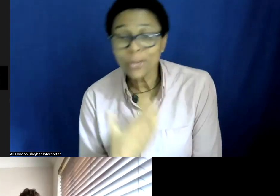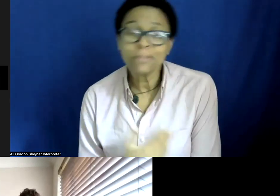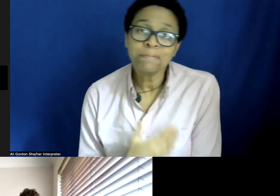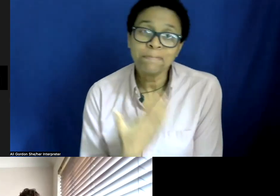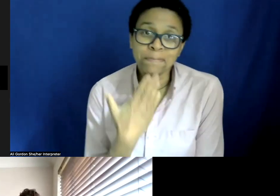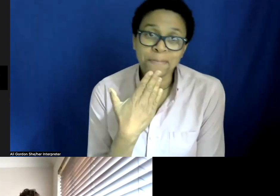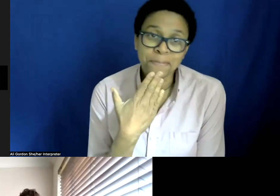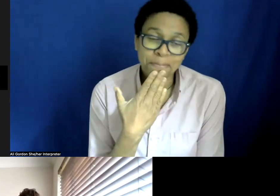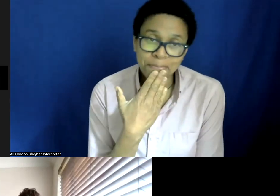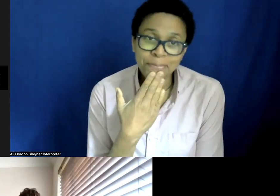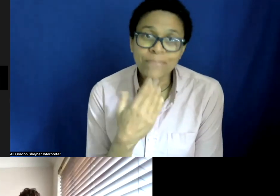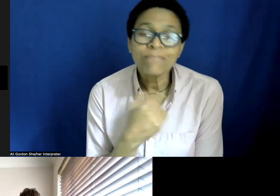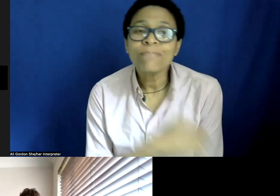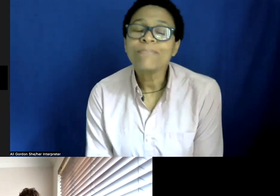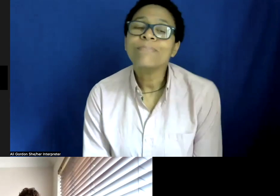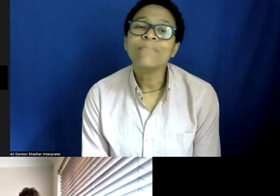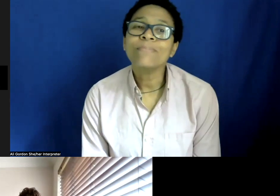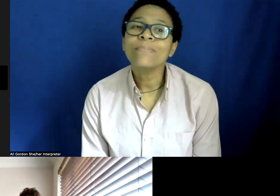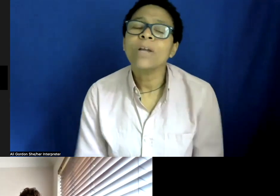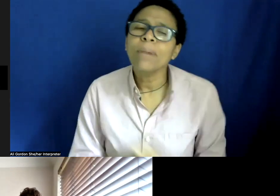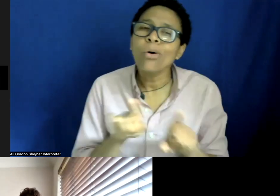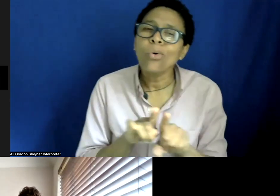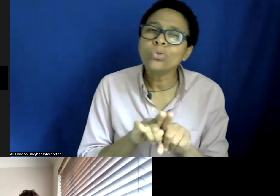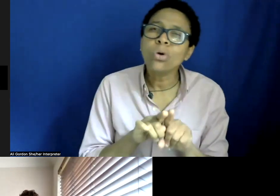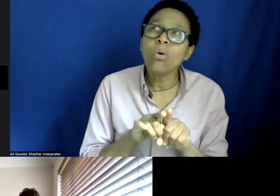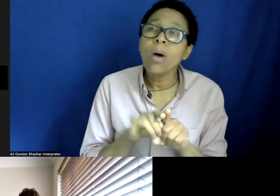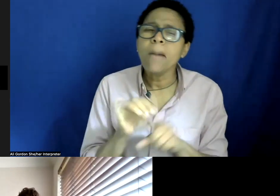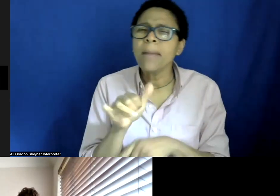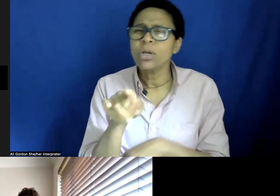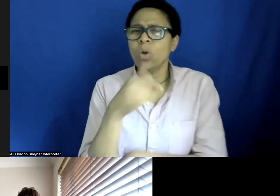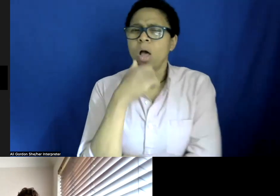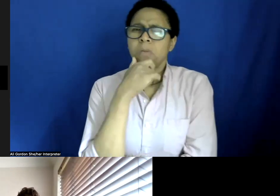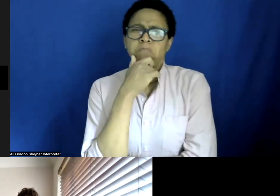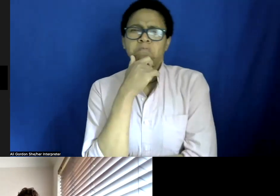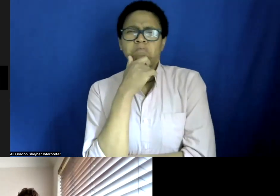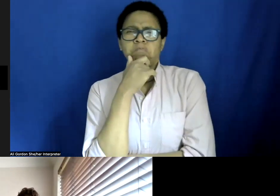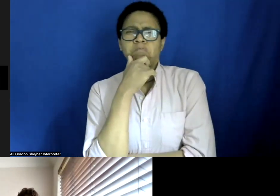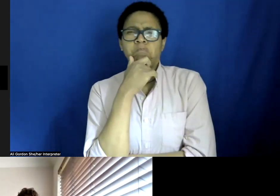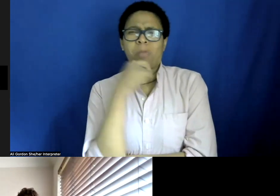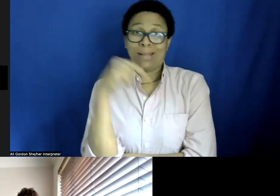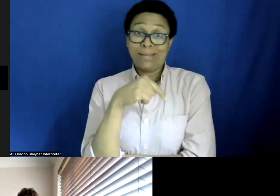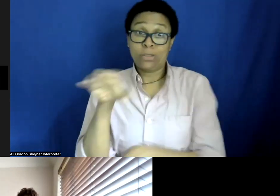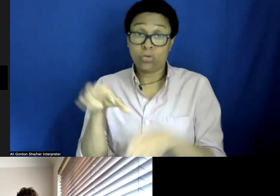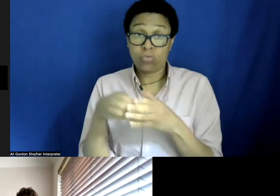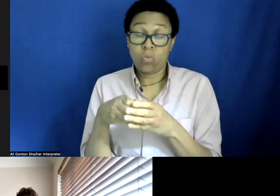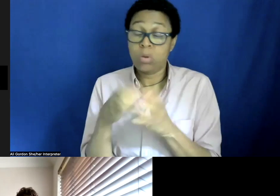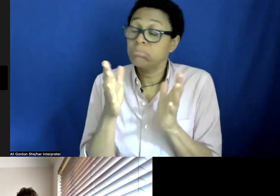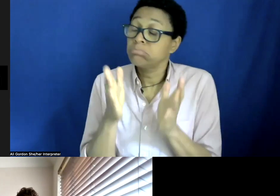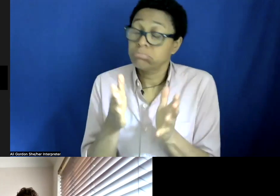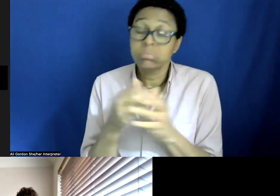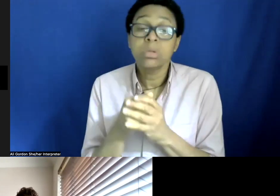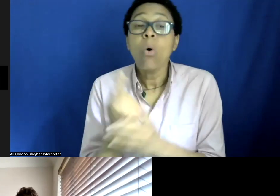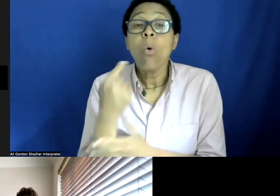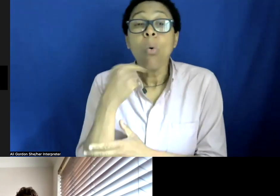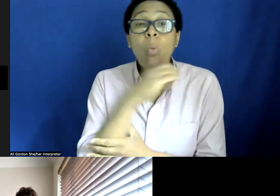to reassure anybody that might be a bit skeptical about these research groups that it is